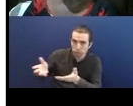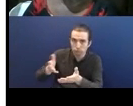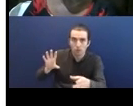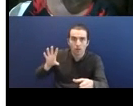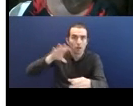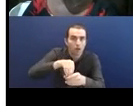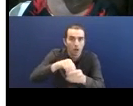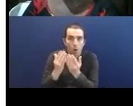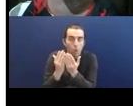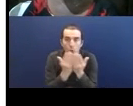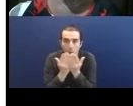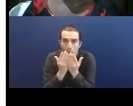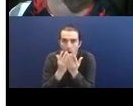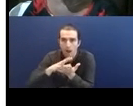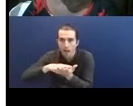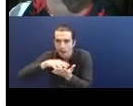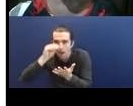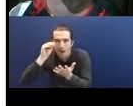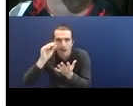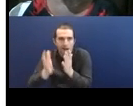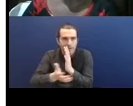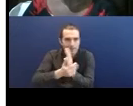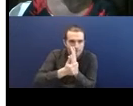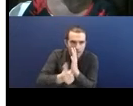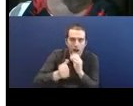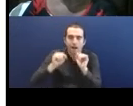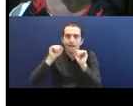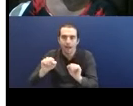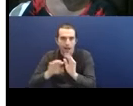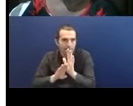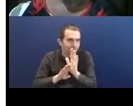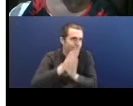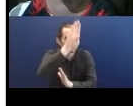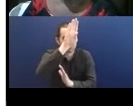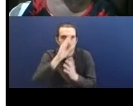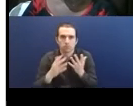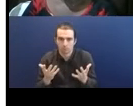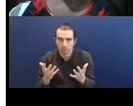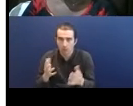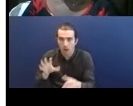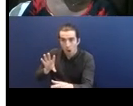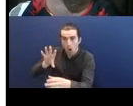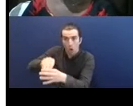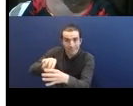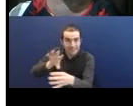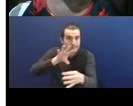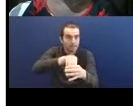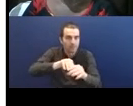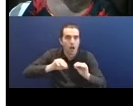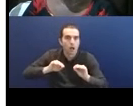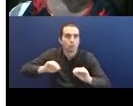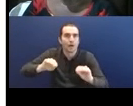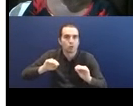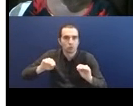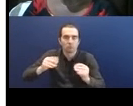unique contributions students of all backgrounds bring to the classroom and allow diverse groups to